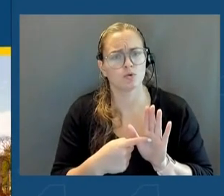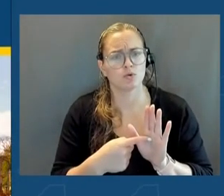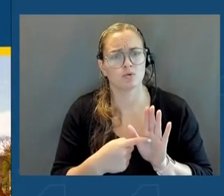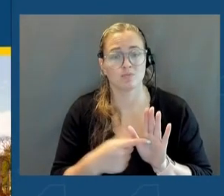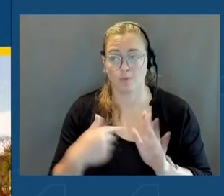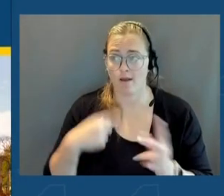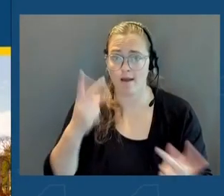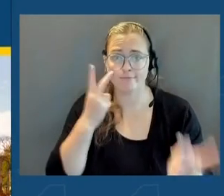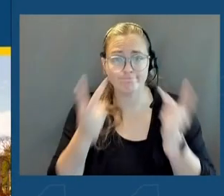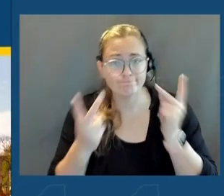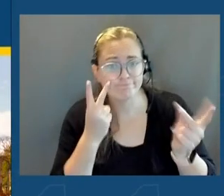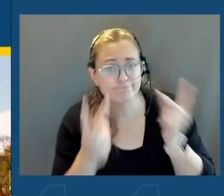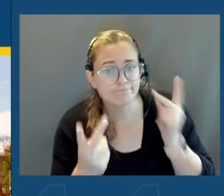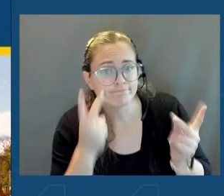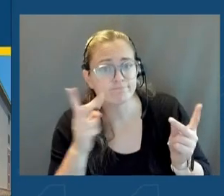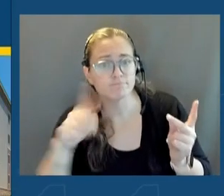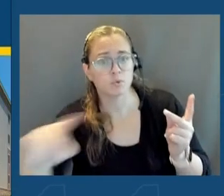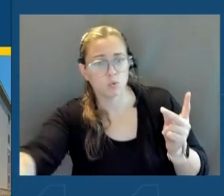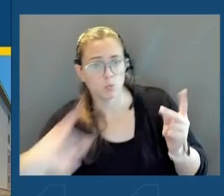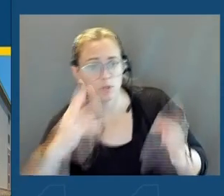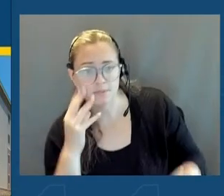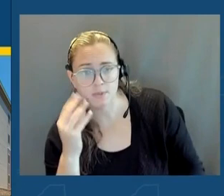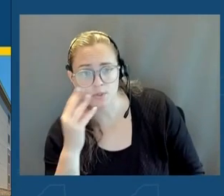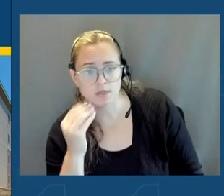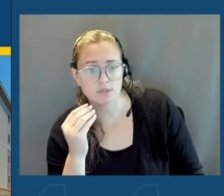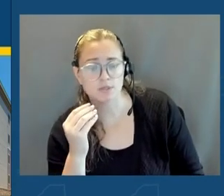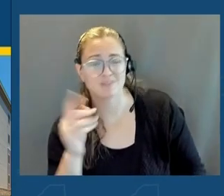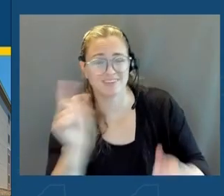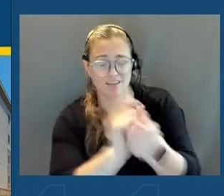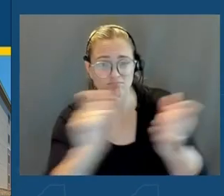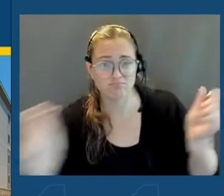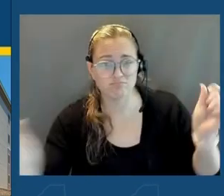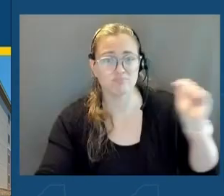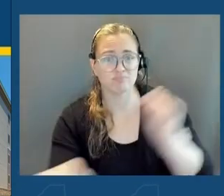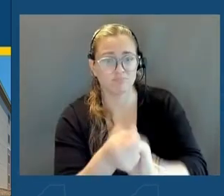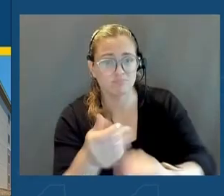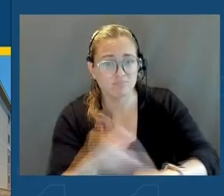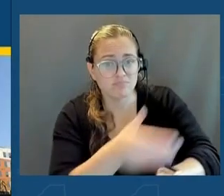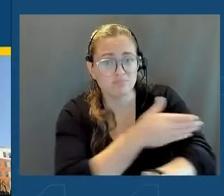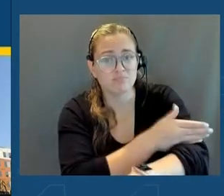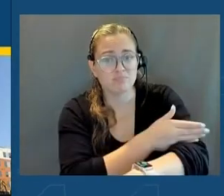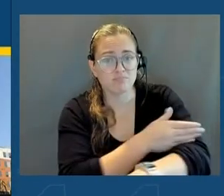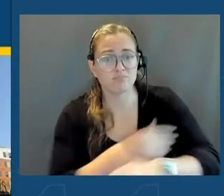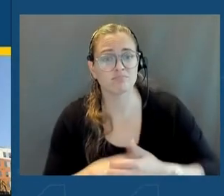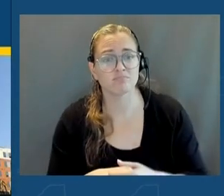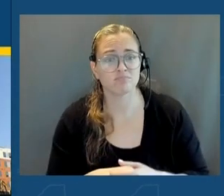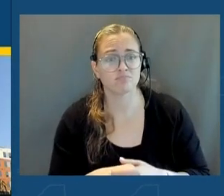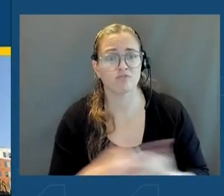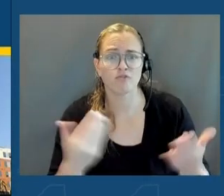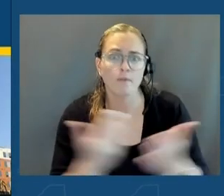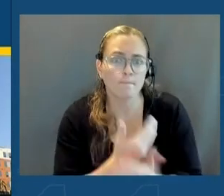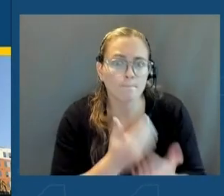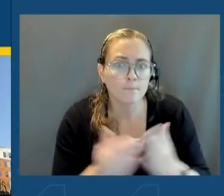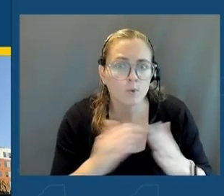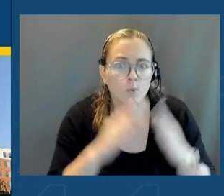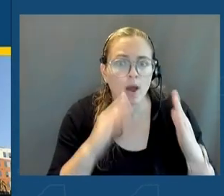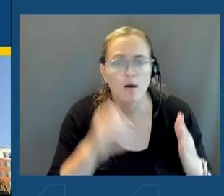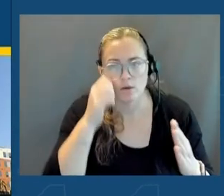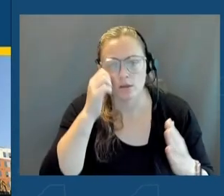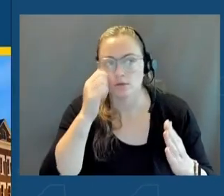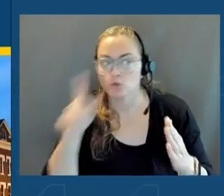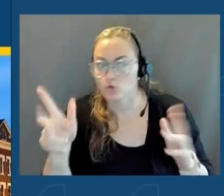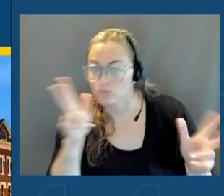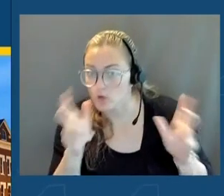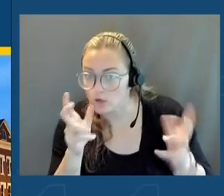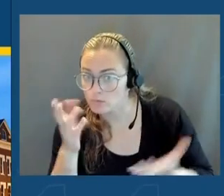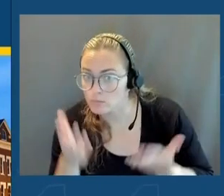witnessed and you experienced, the transformation of this. And so from new housing, and some of you may have heard,